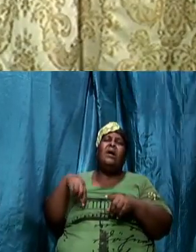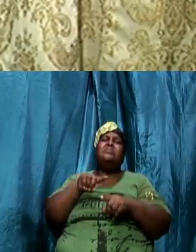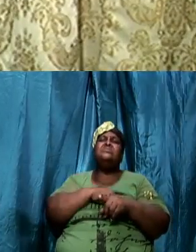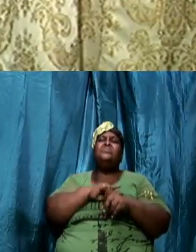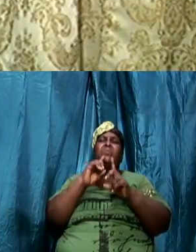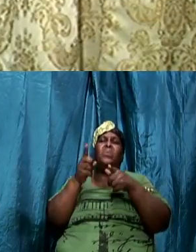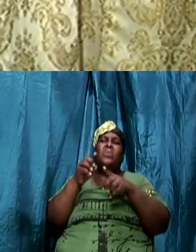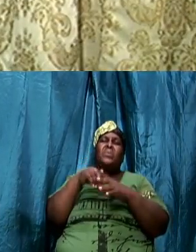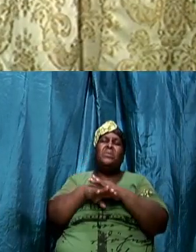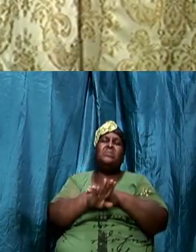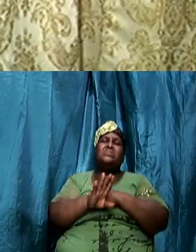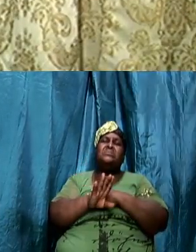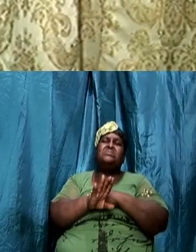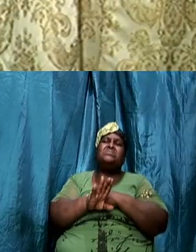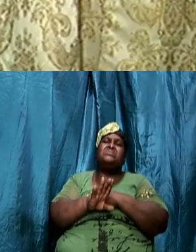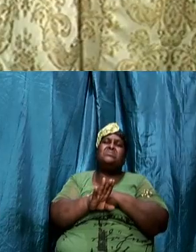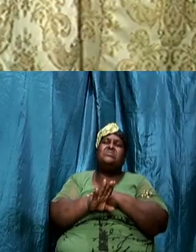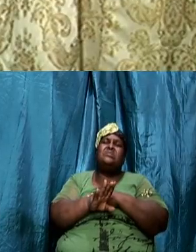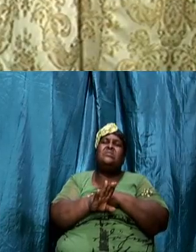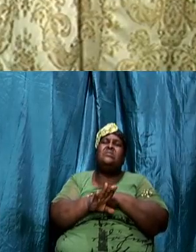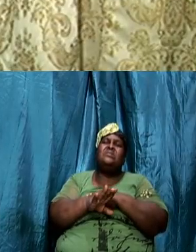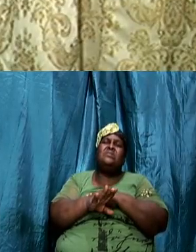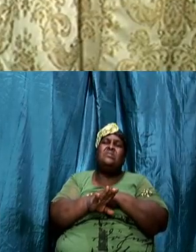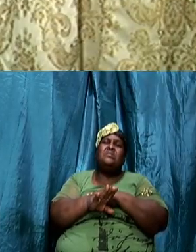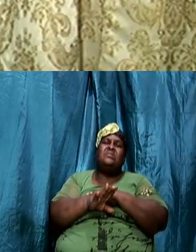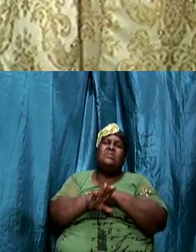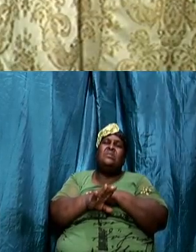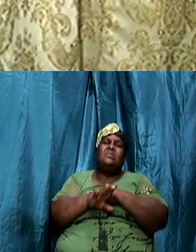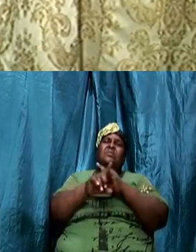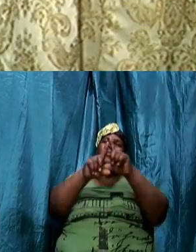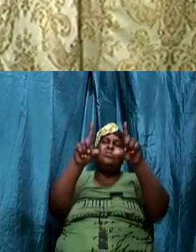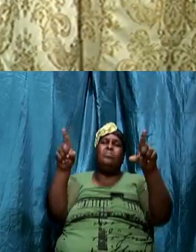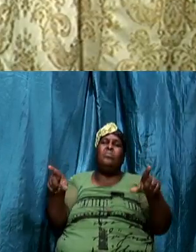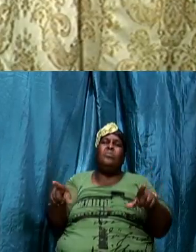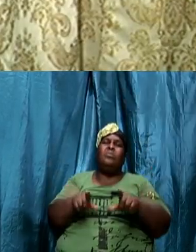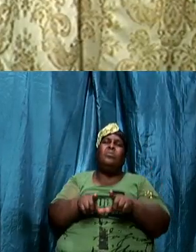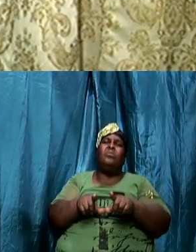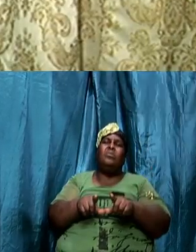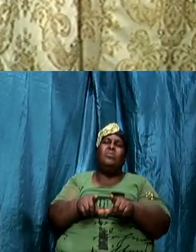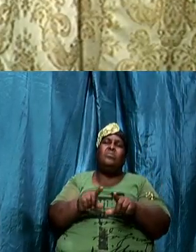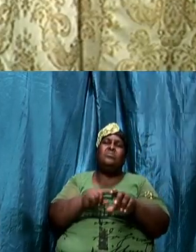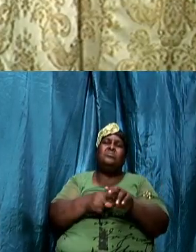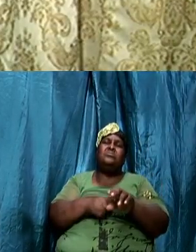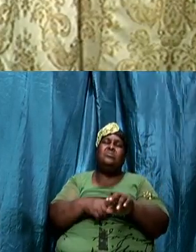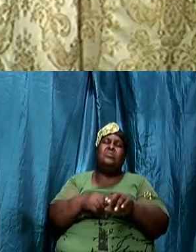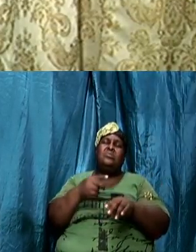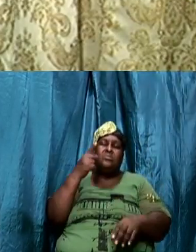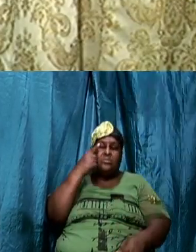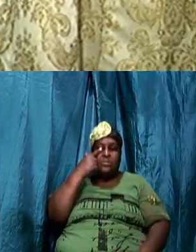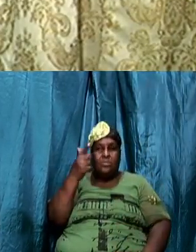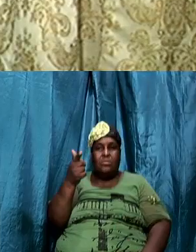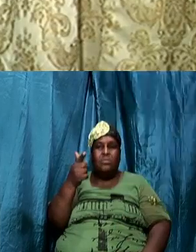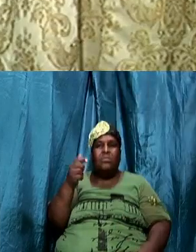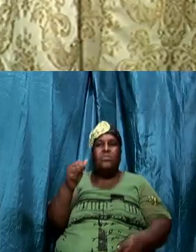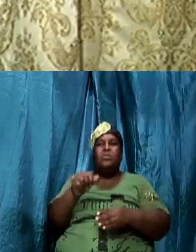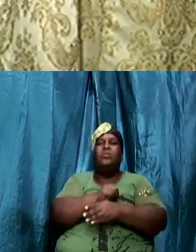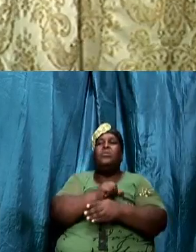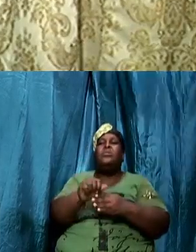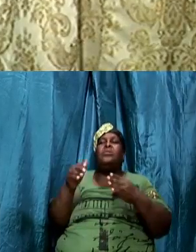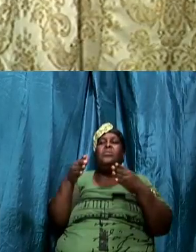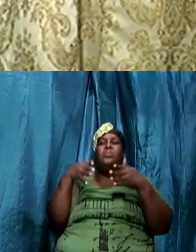into the slides and start look at practical